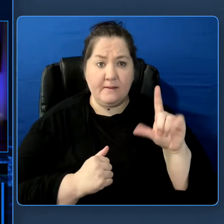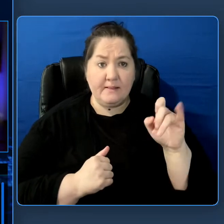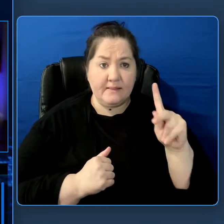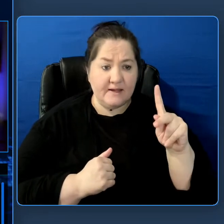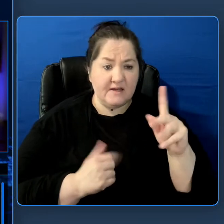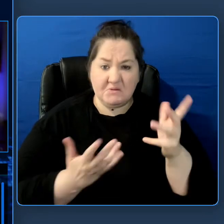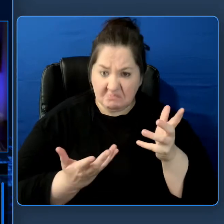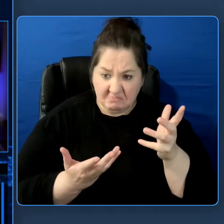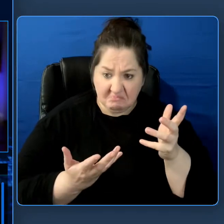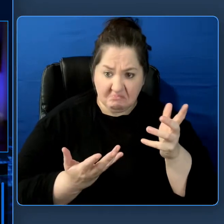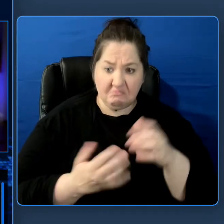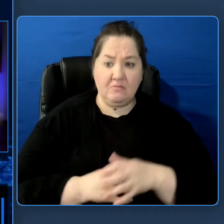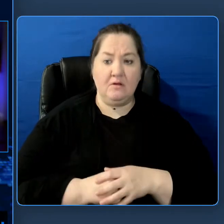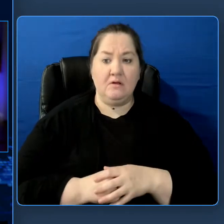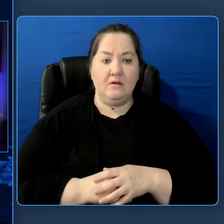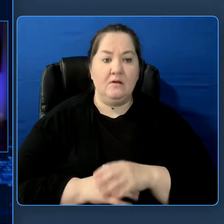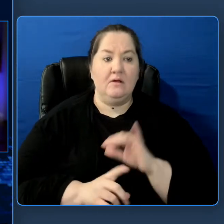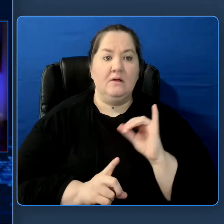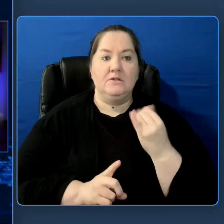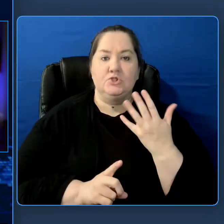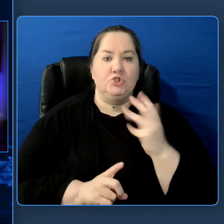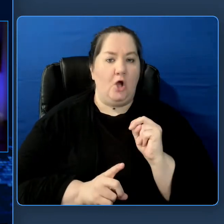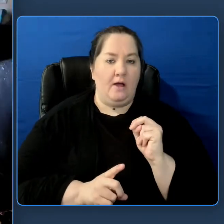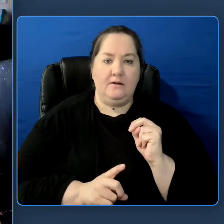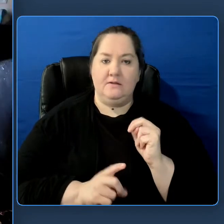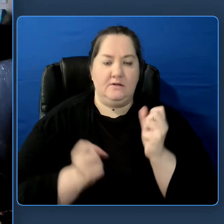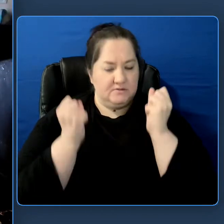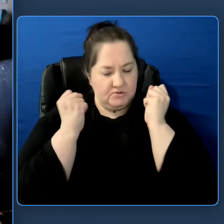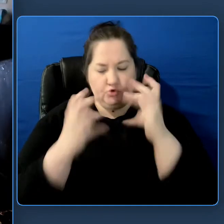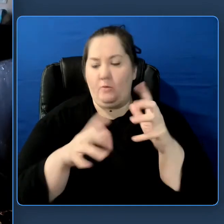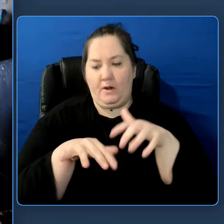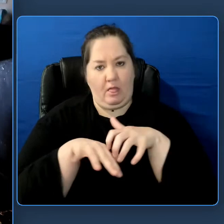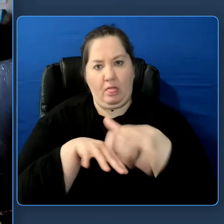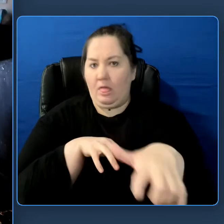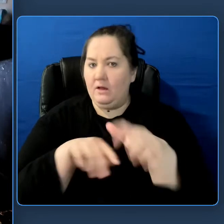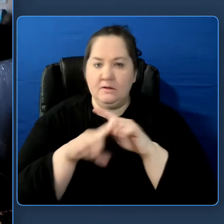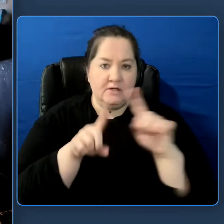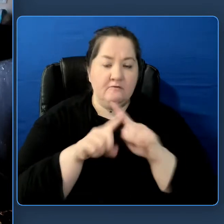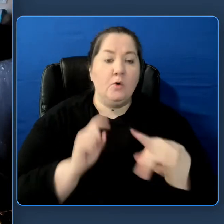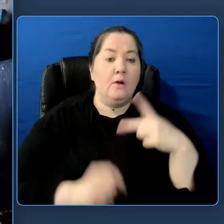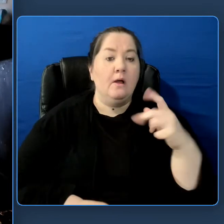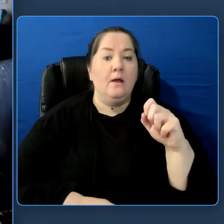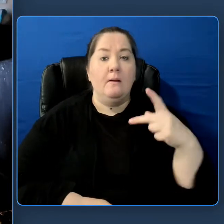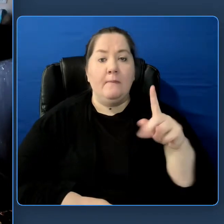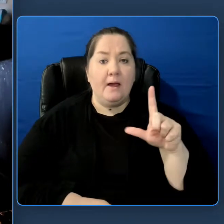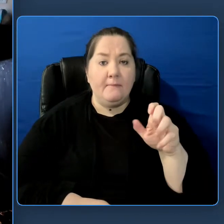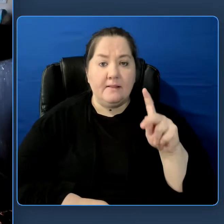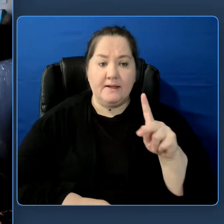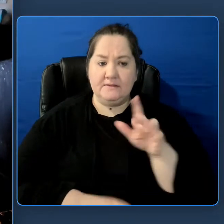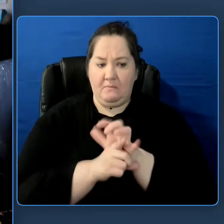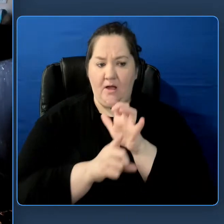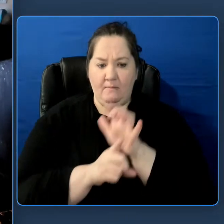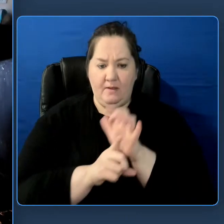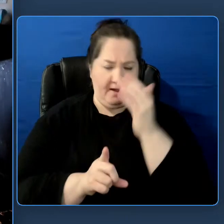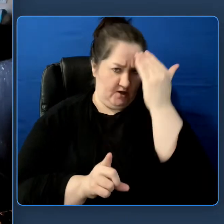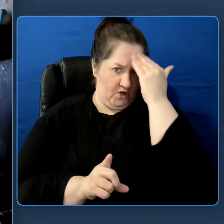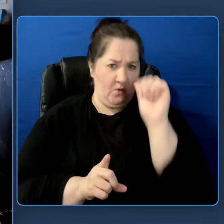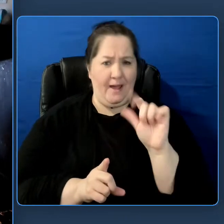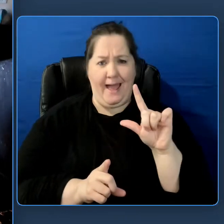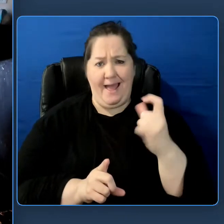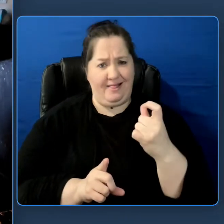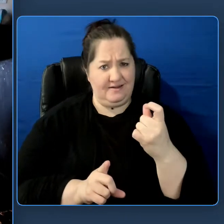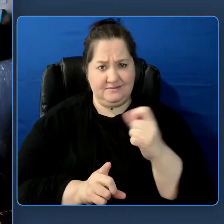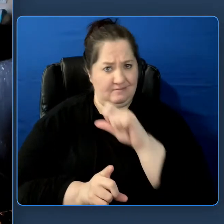Go ahead, John. There's about a half a dozen of these devices out there. The PepLink's popular on office hours. I know Alex Lindsay has